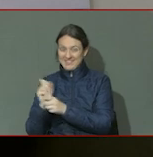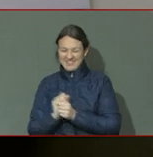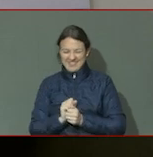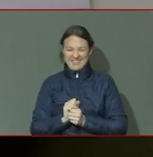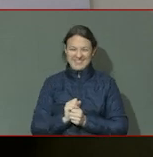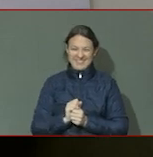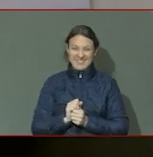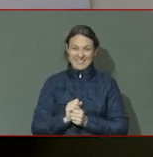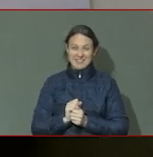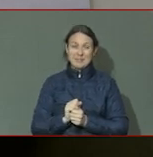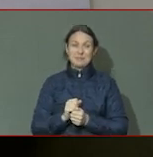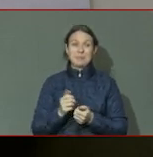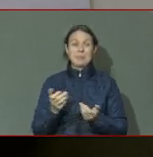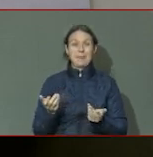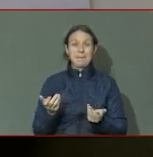girls, just for